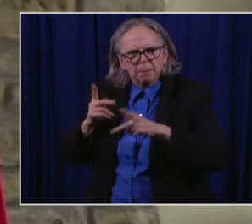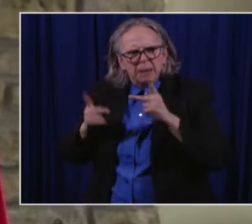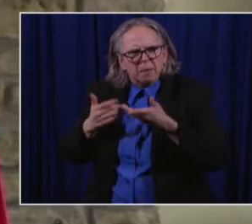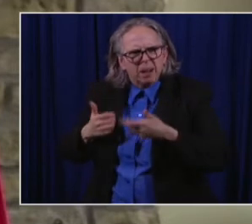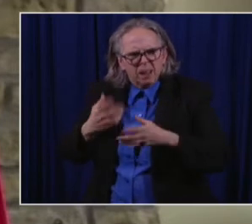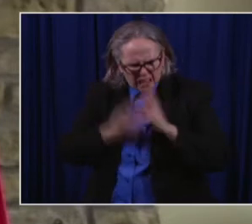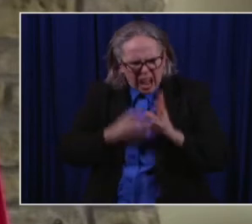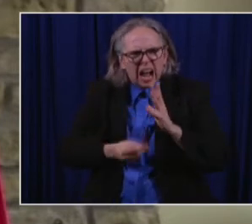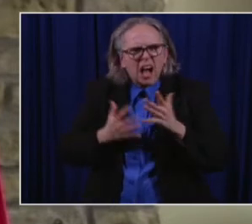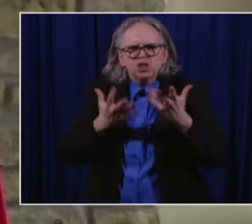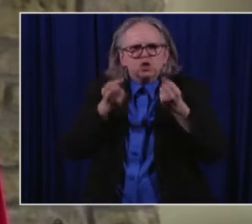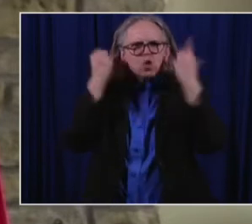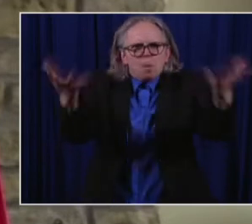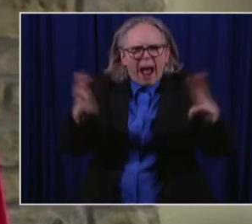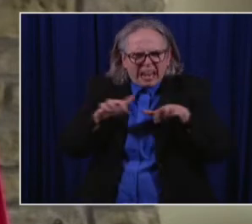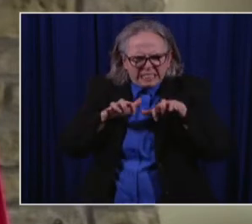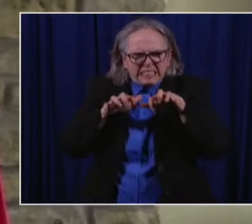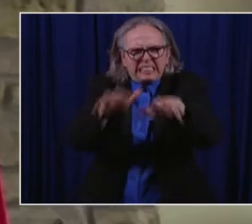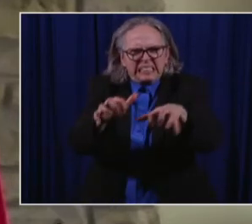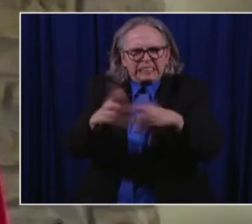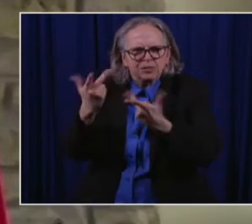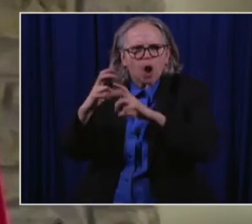change it. We can change the outcome.